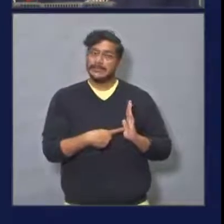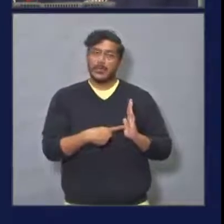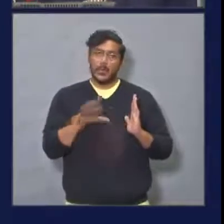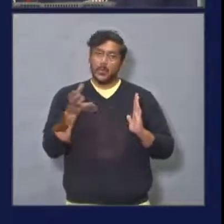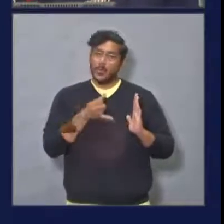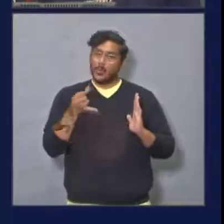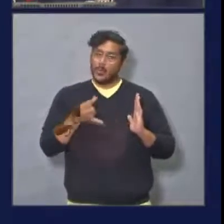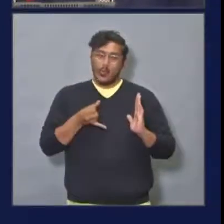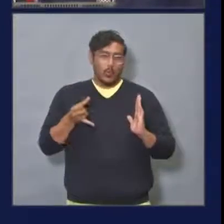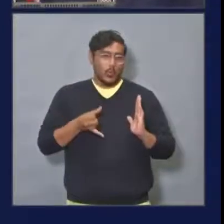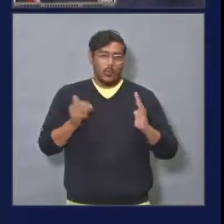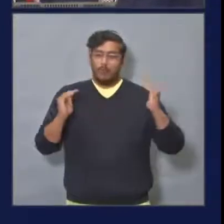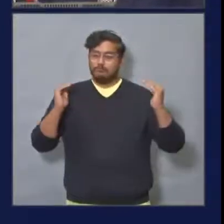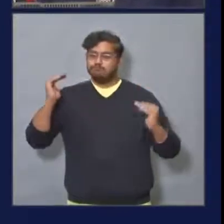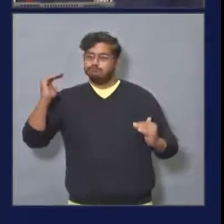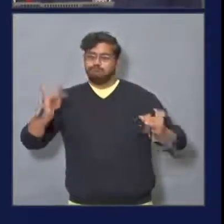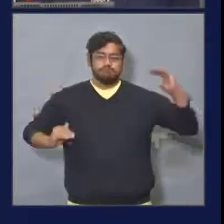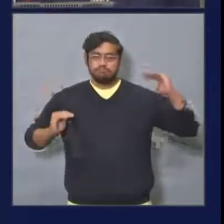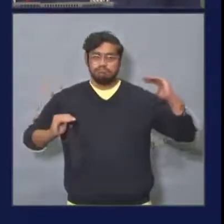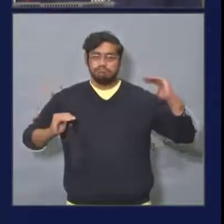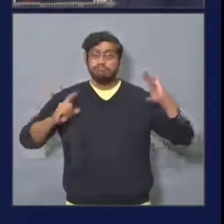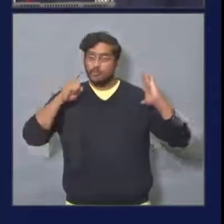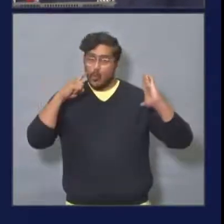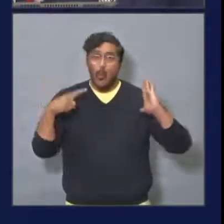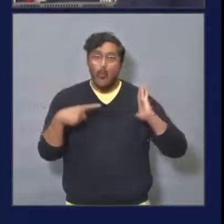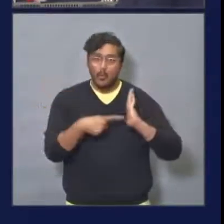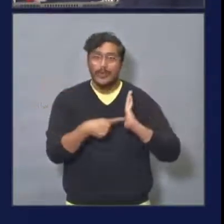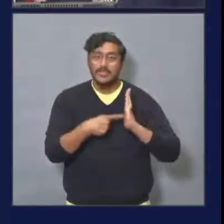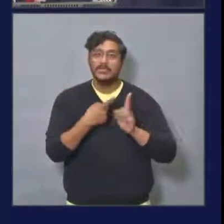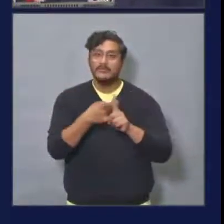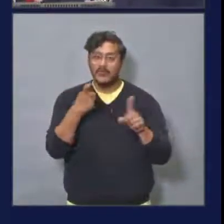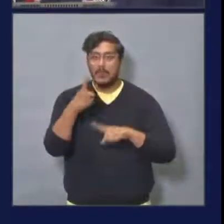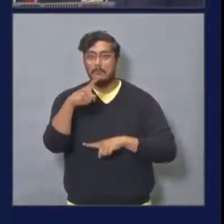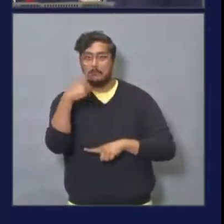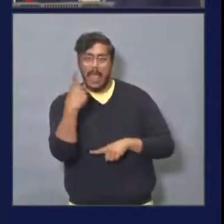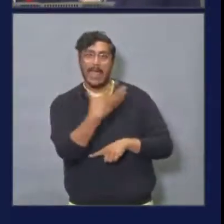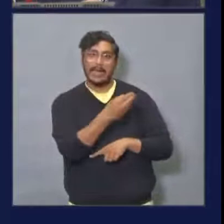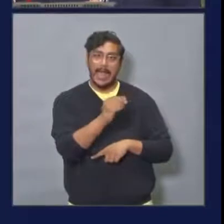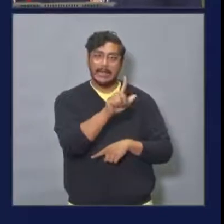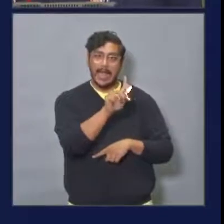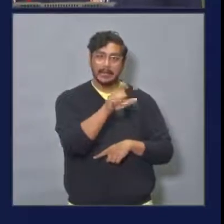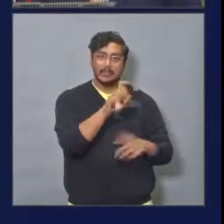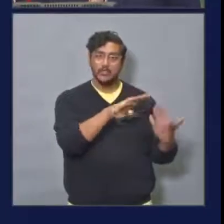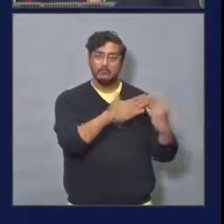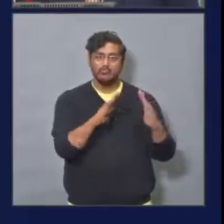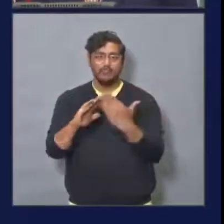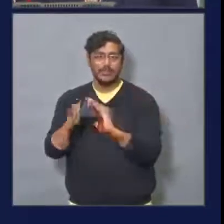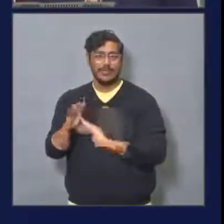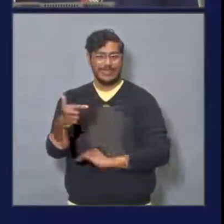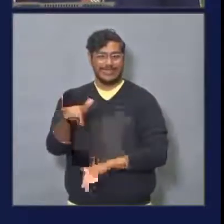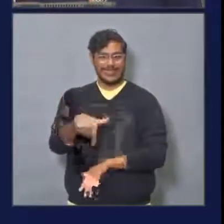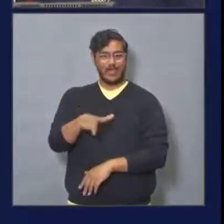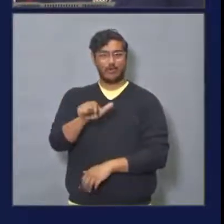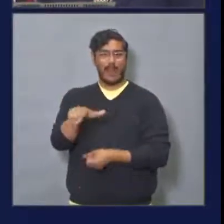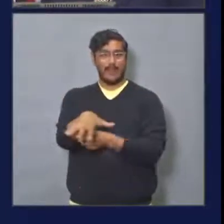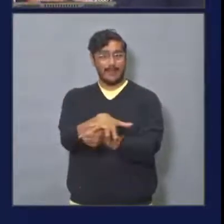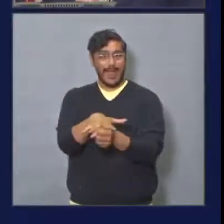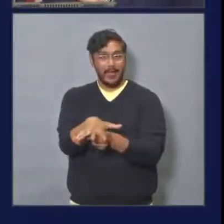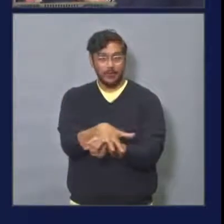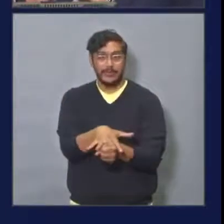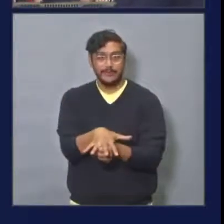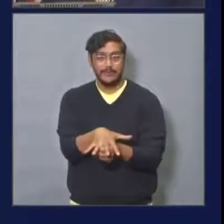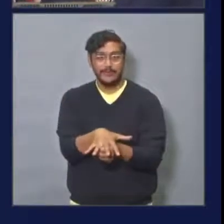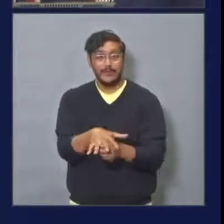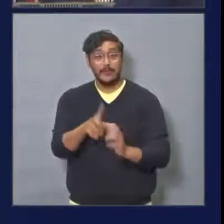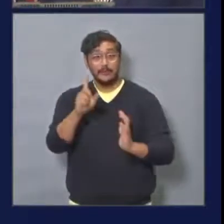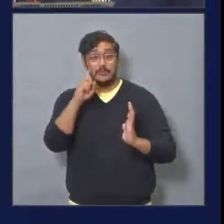the growing disproportionality that's experienced by blacks and Latinos here in LA County. You'll